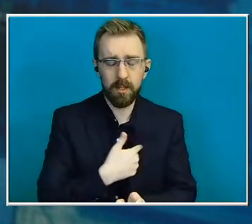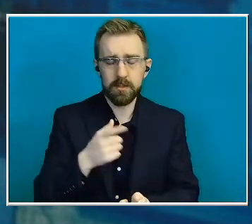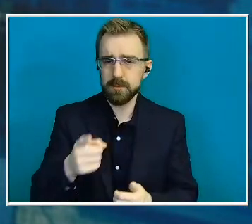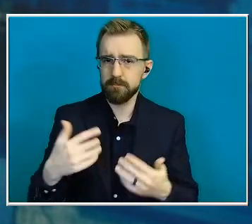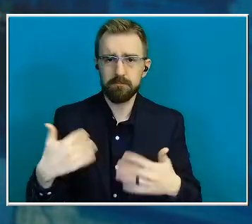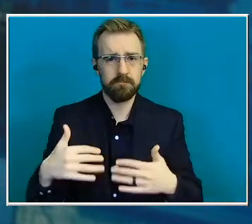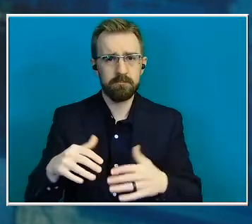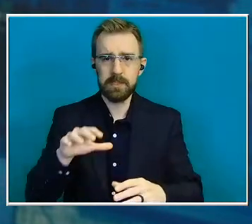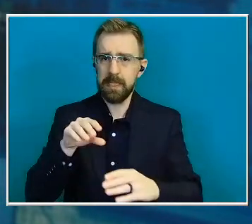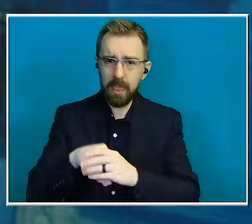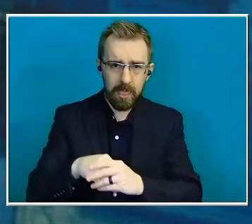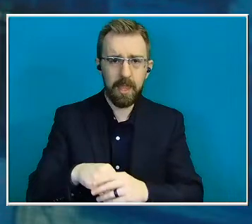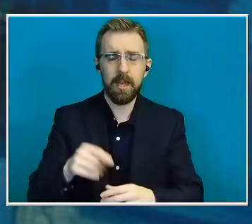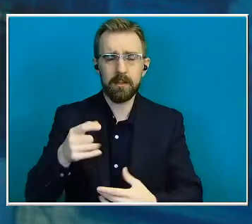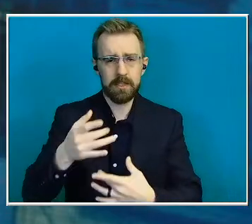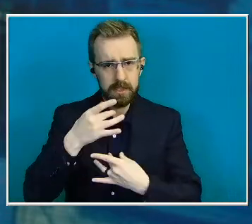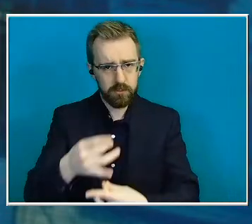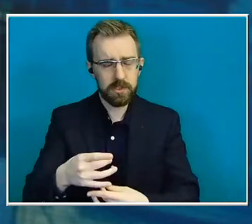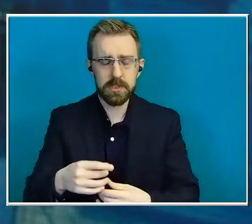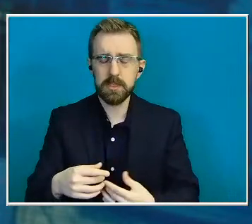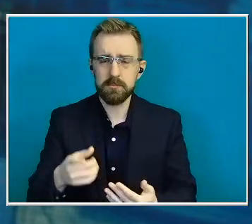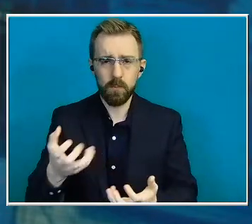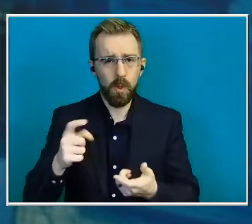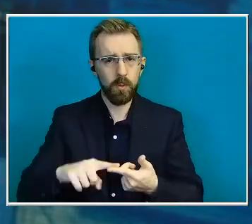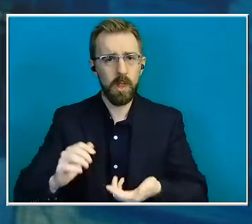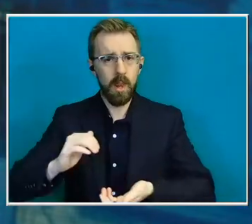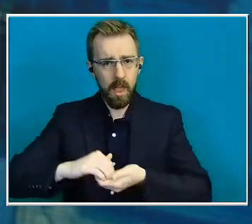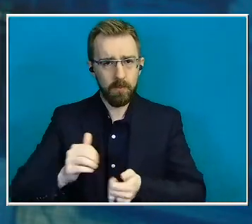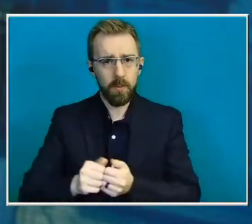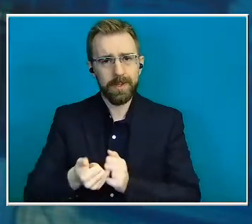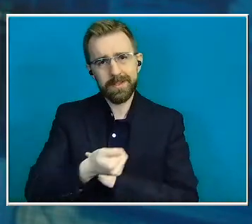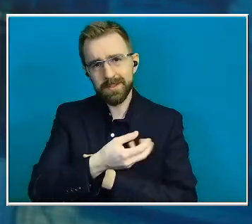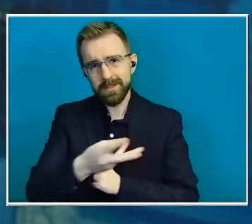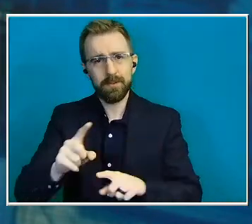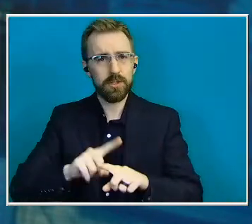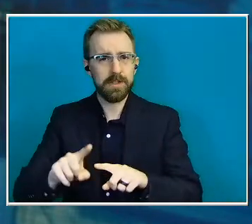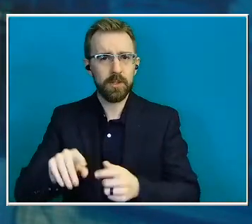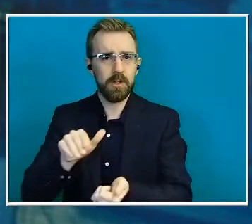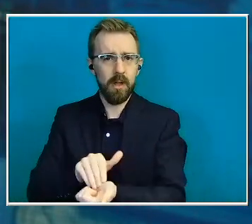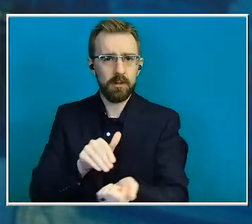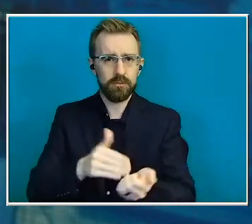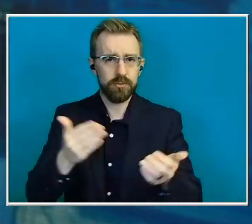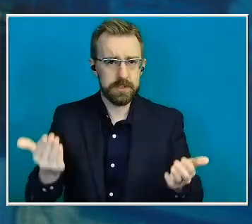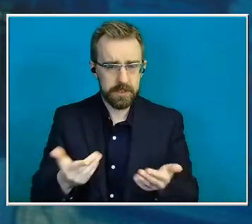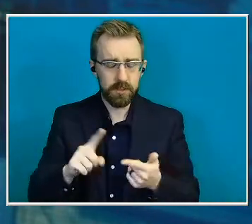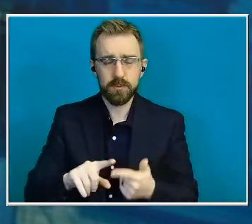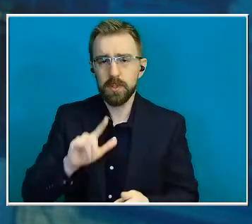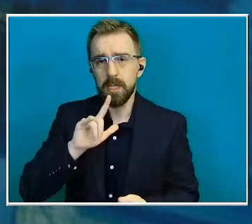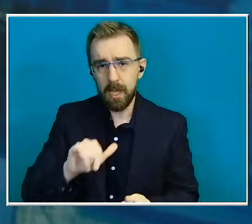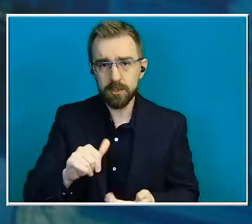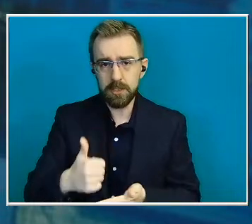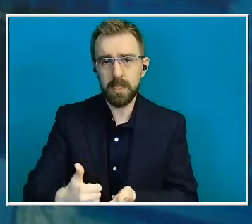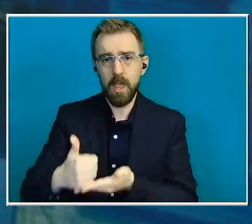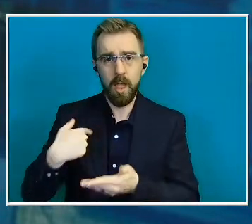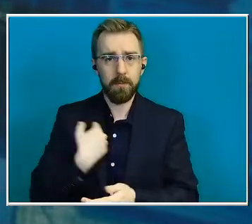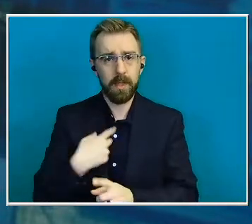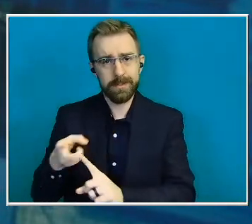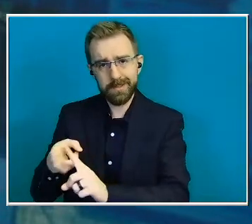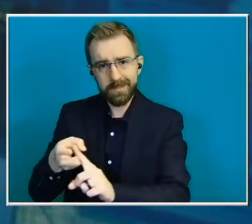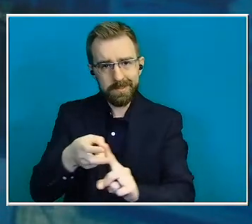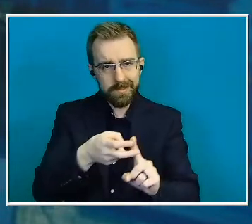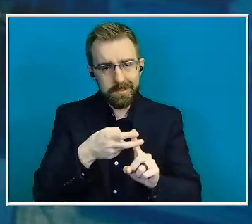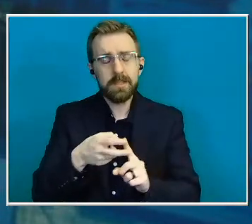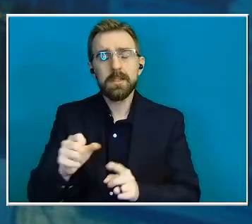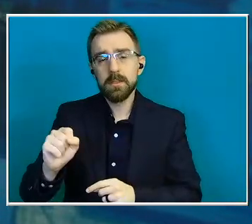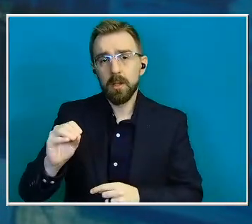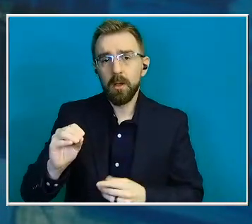and collaborated with a number of different physicians here to actually help us recruit. So it is for